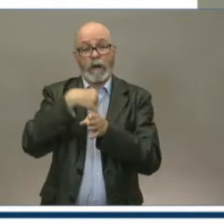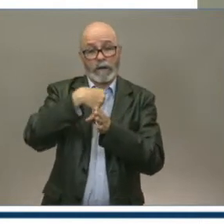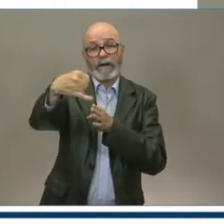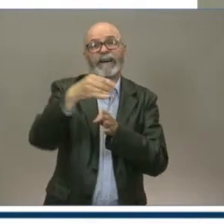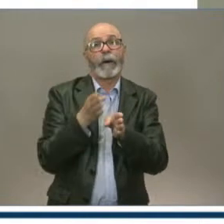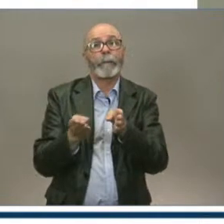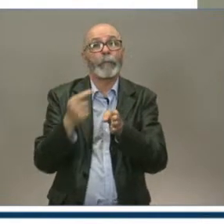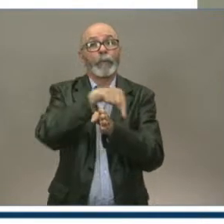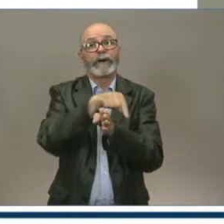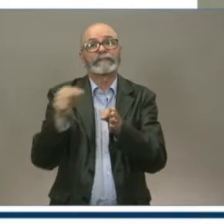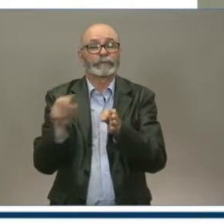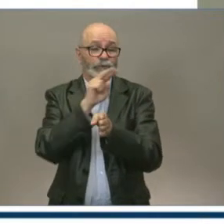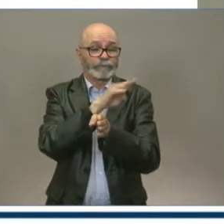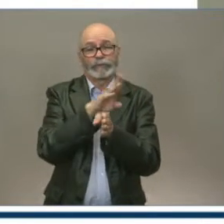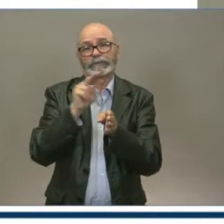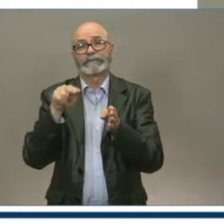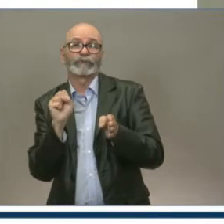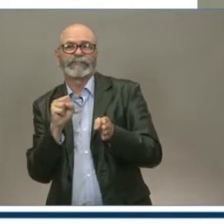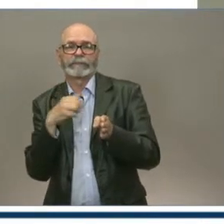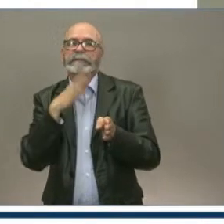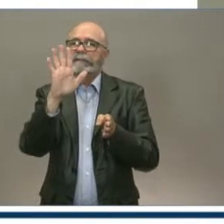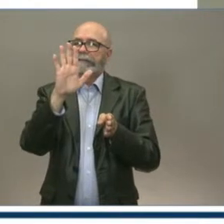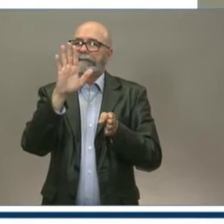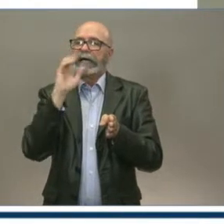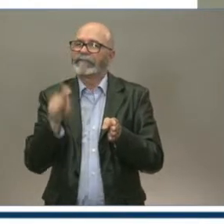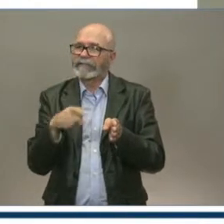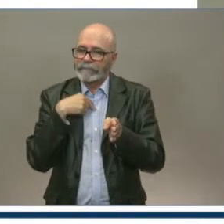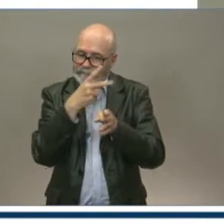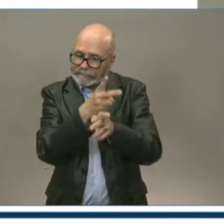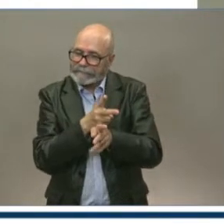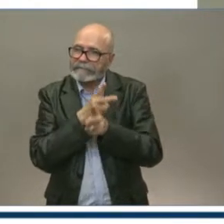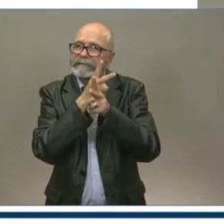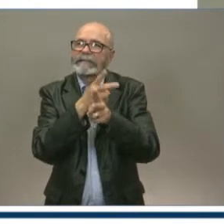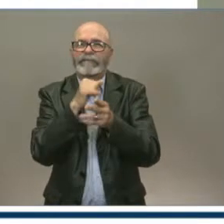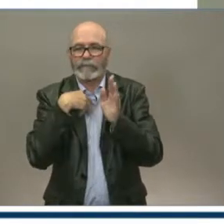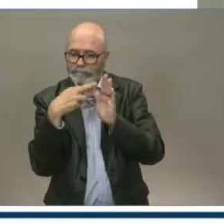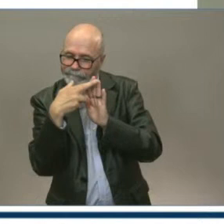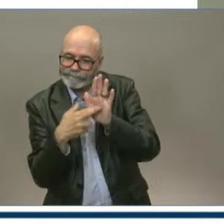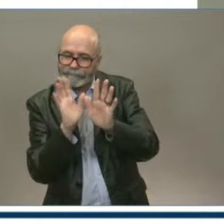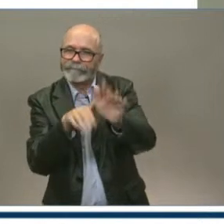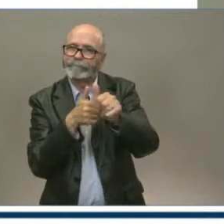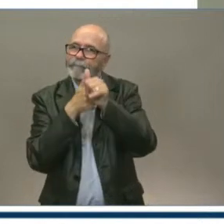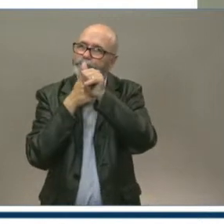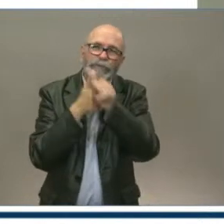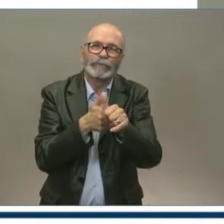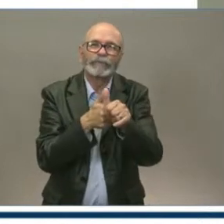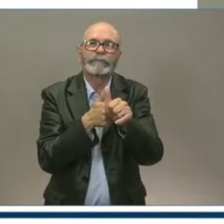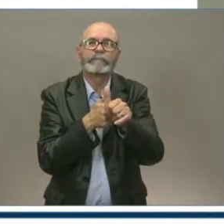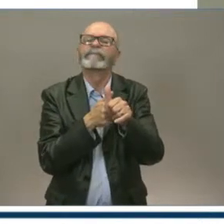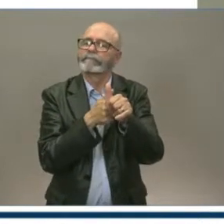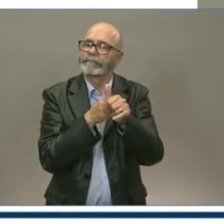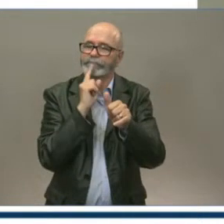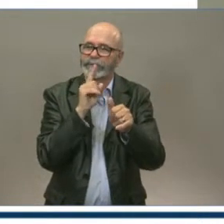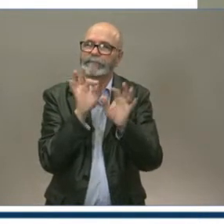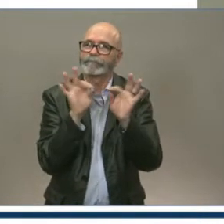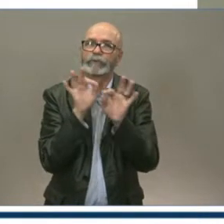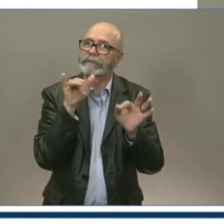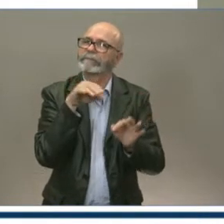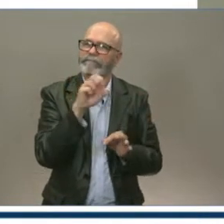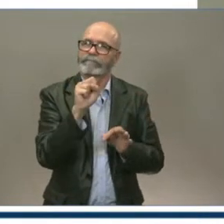and safe socialization, and following the public health protocols continue to be important and will be for some